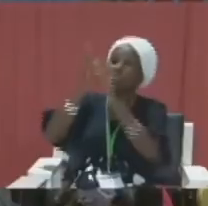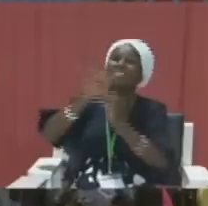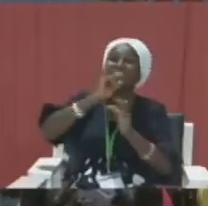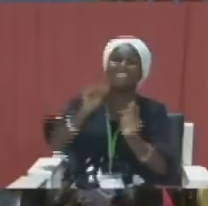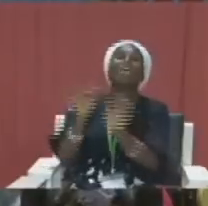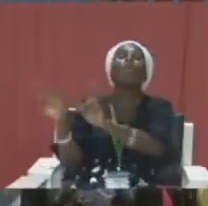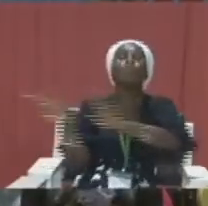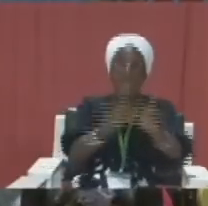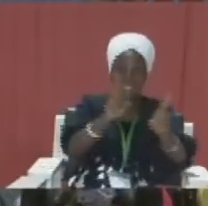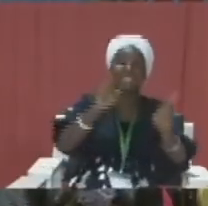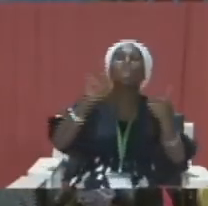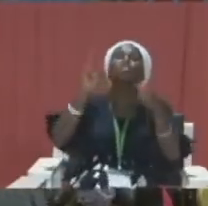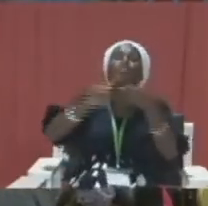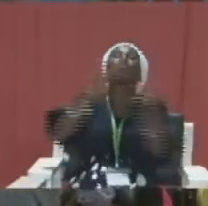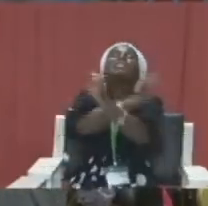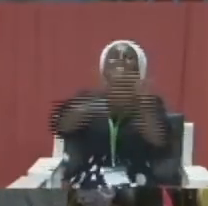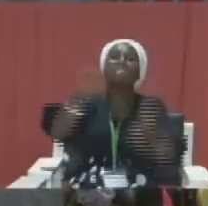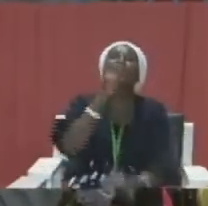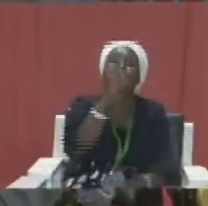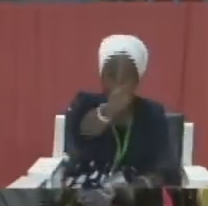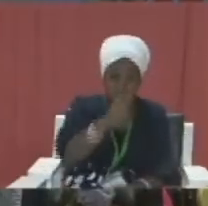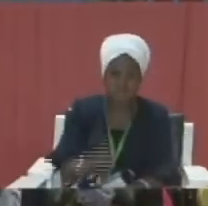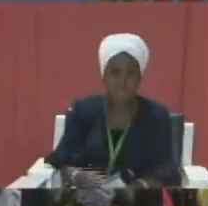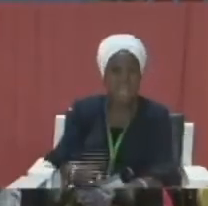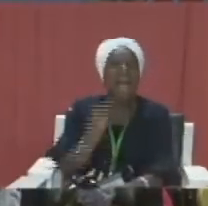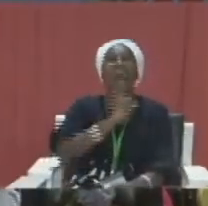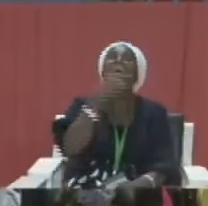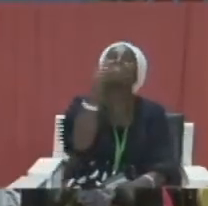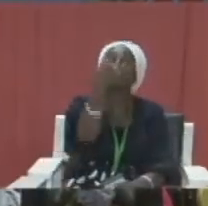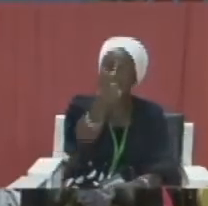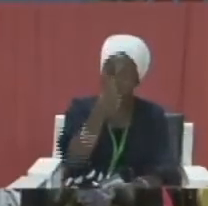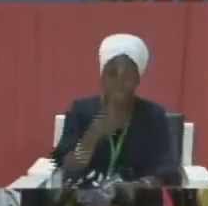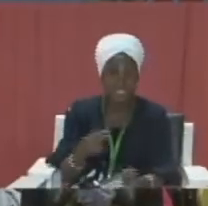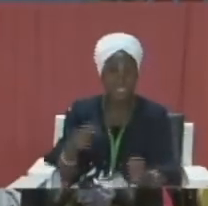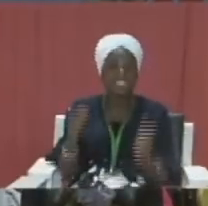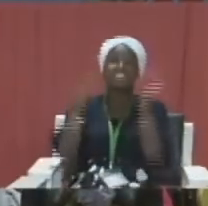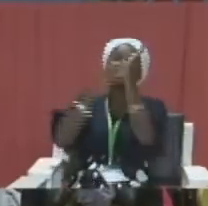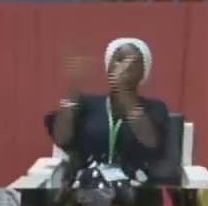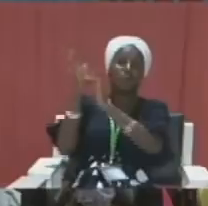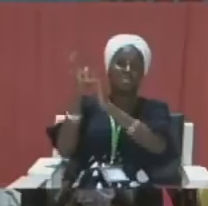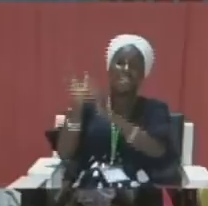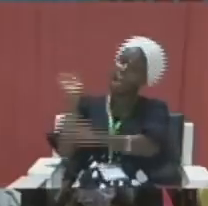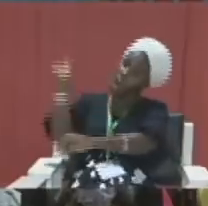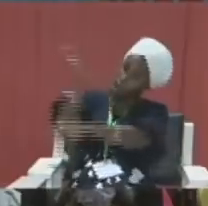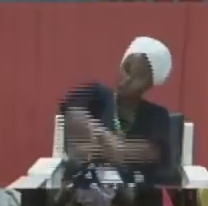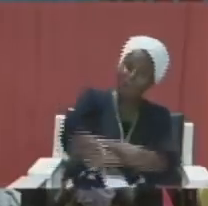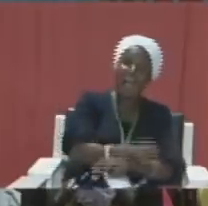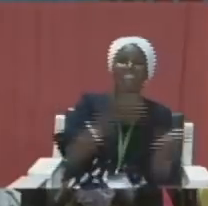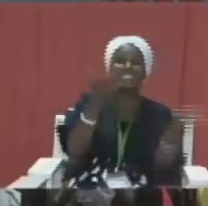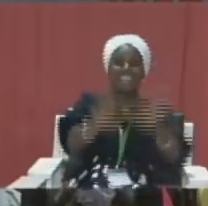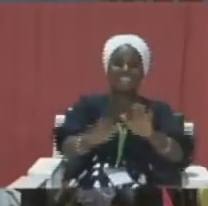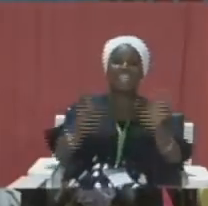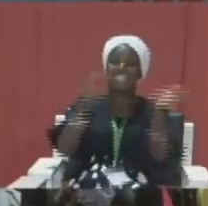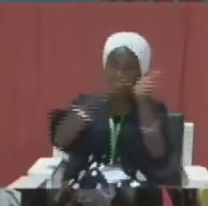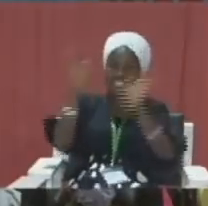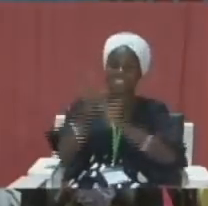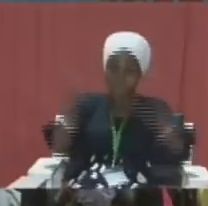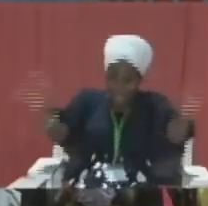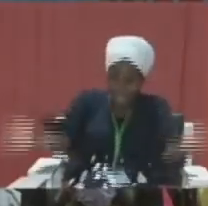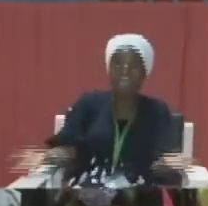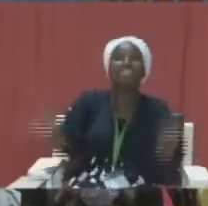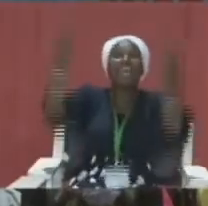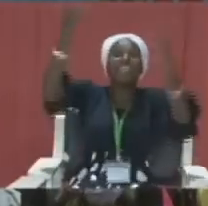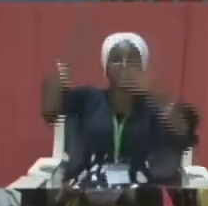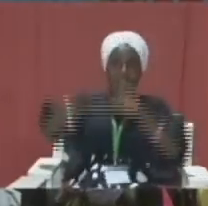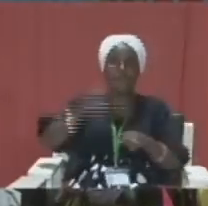I recommend to you today, the man who conquered death, who raised the dead after 4 days from the grave, who